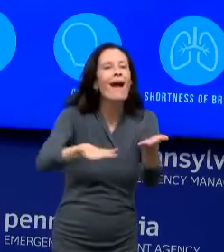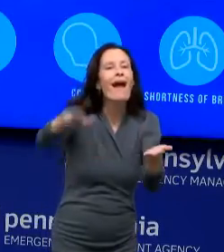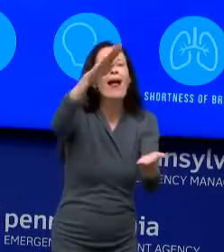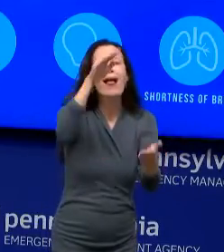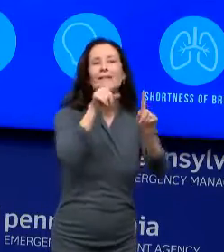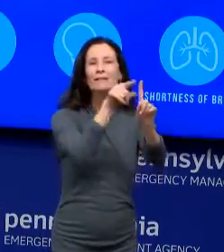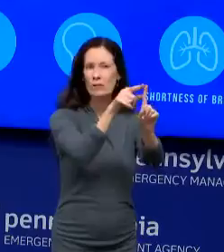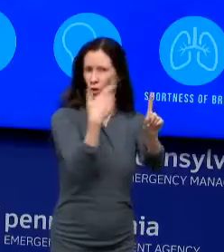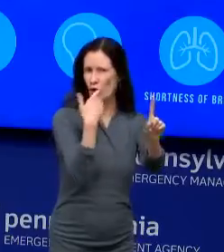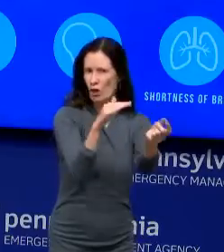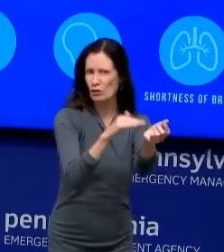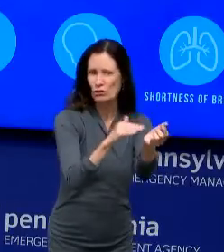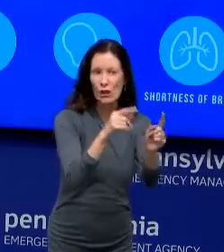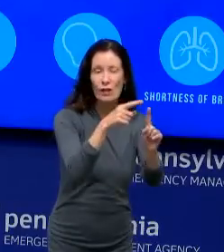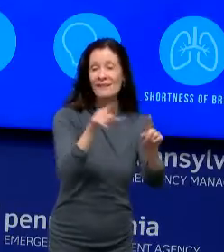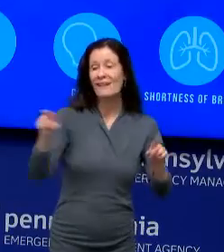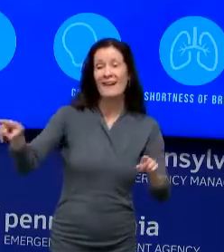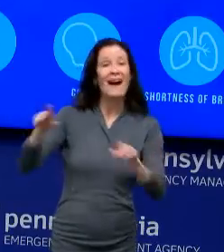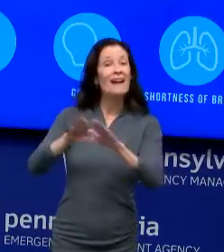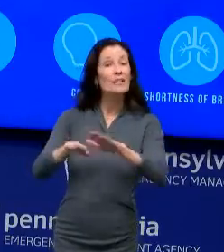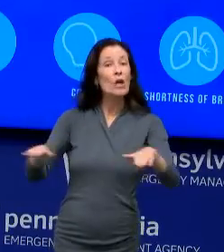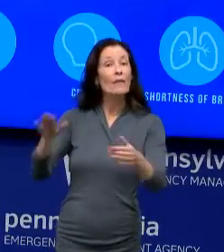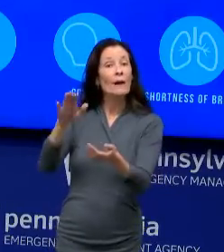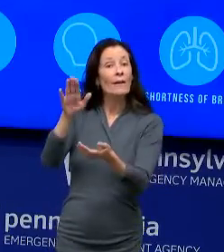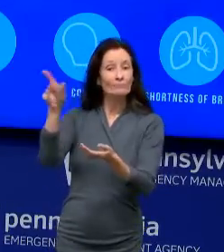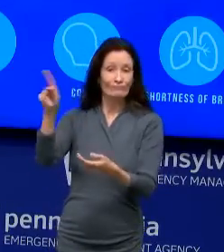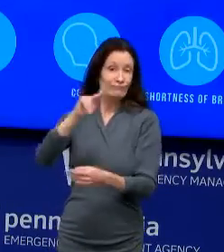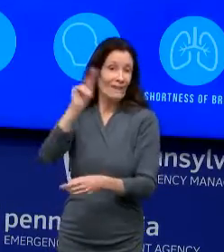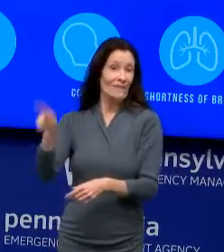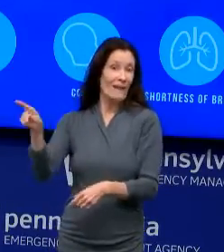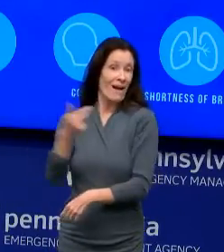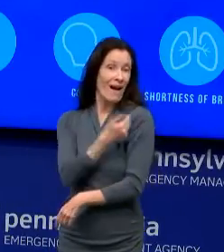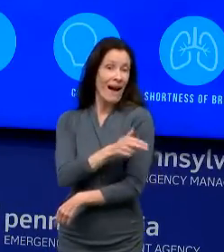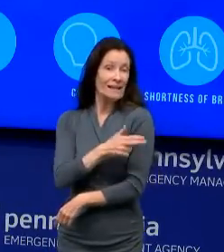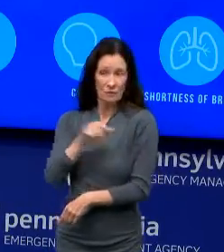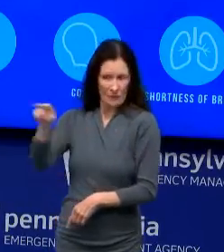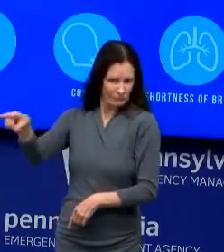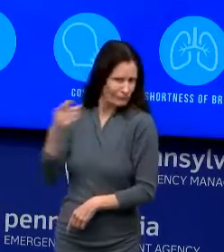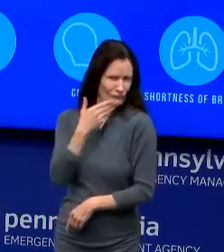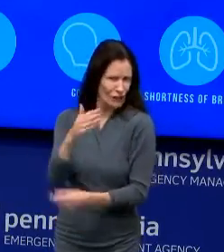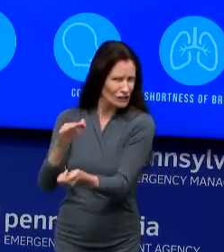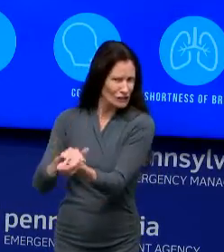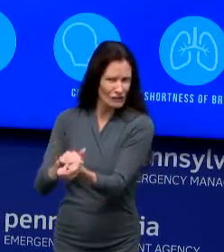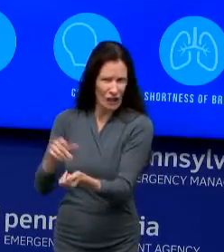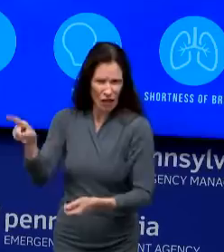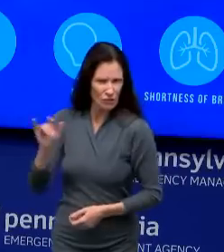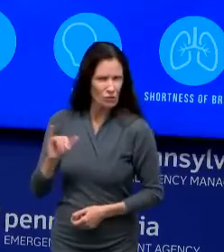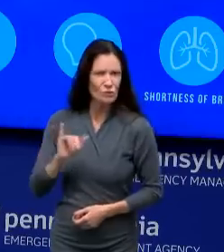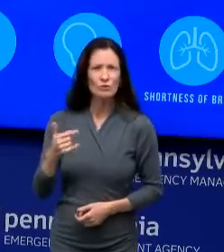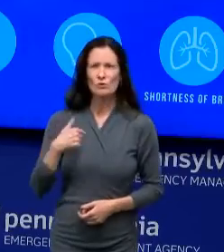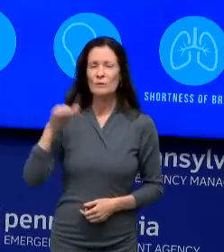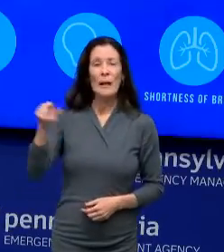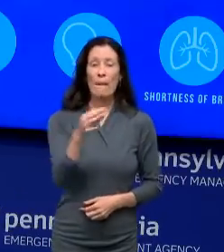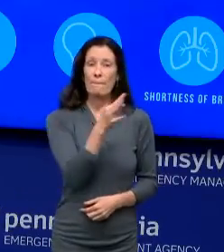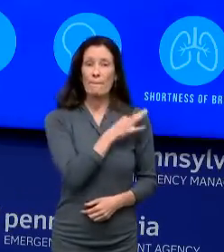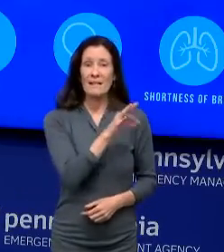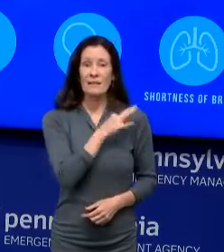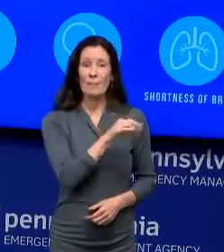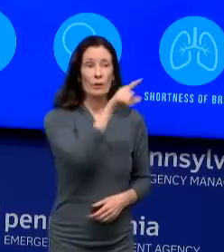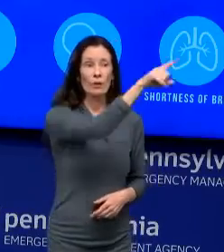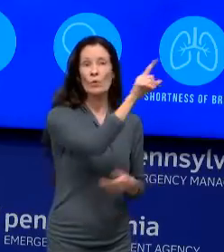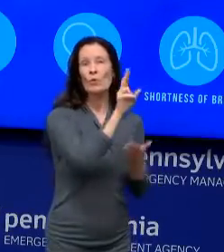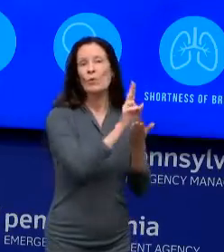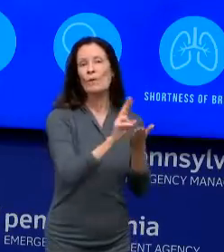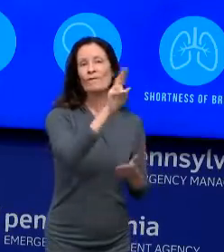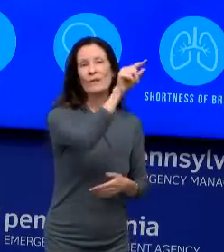consulting with, and I've mentioned consulting with the University of Pittsburgh School of Public Health, as well as Carnegie Mellon University. Now, you